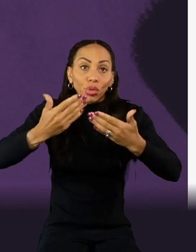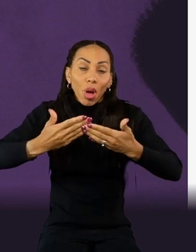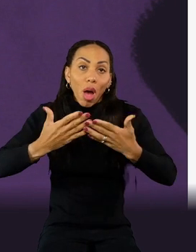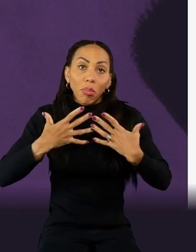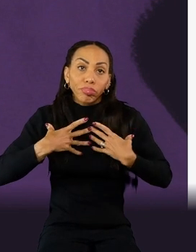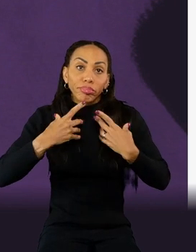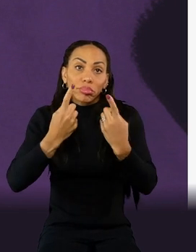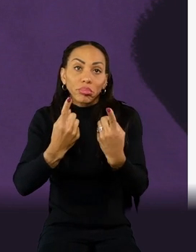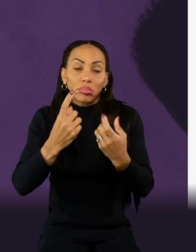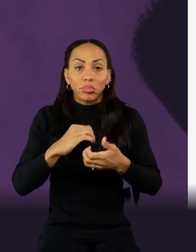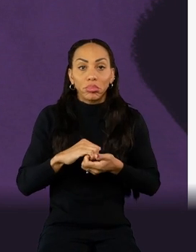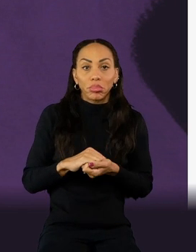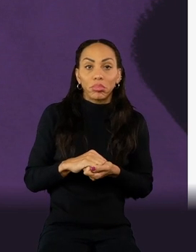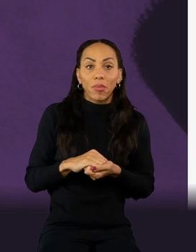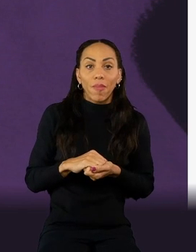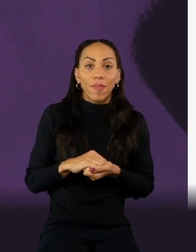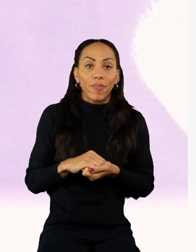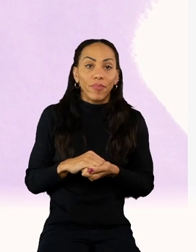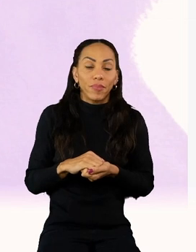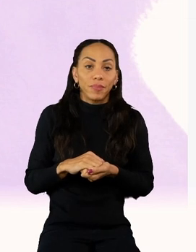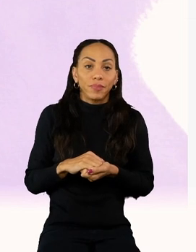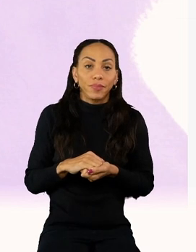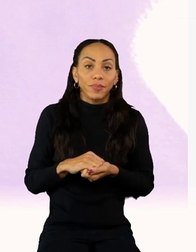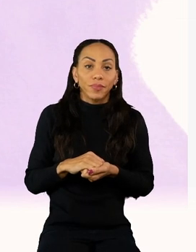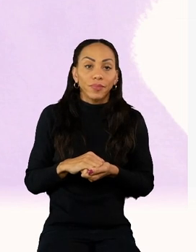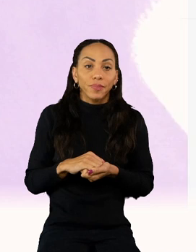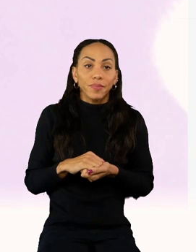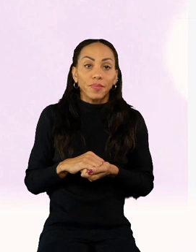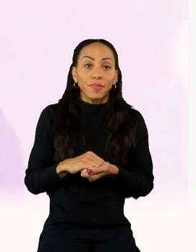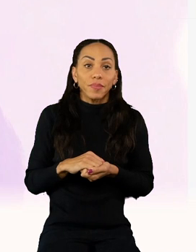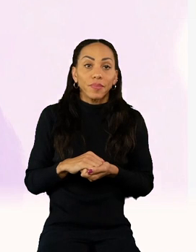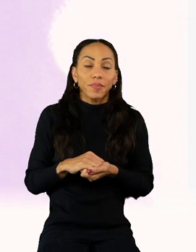background color. They want it on a dark background or a light background.